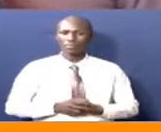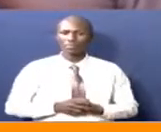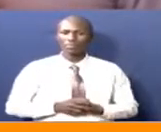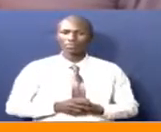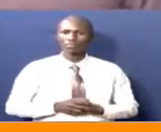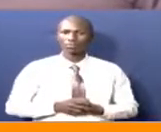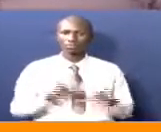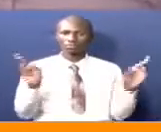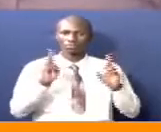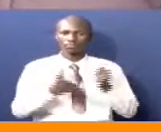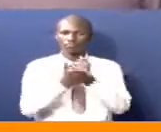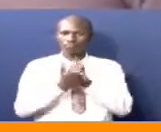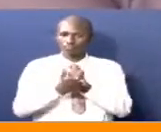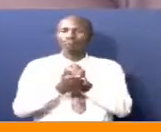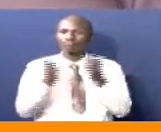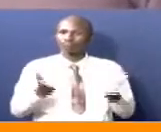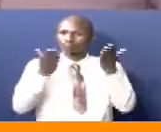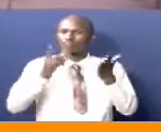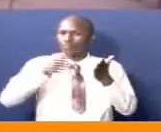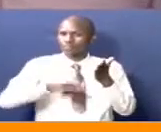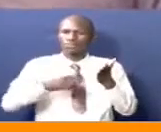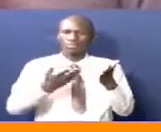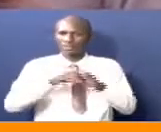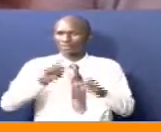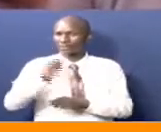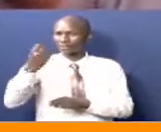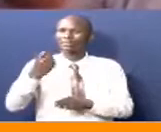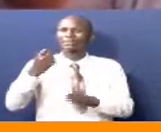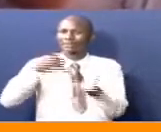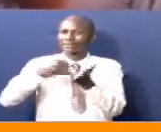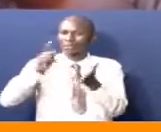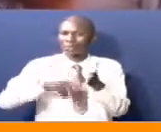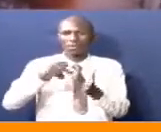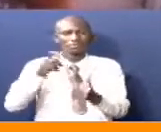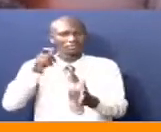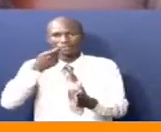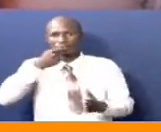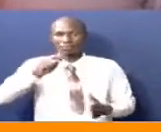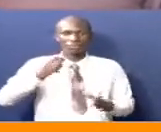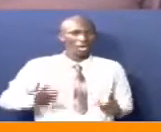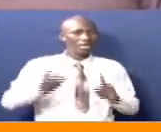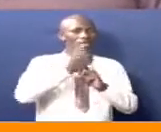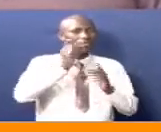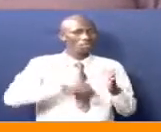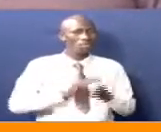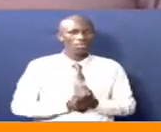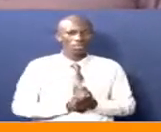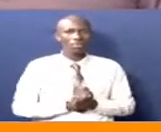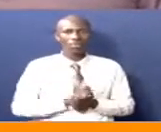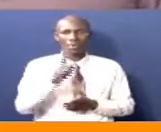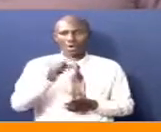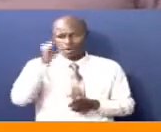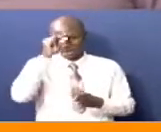has really helped us accelerate work across Kenya, including Kitui, to achieve one of government's big